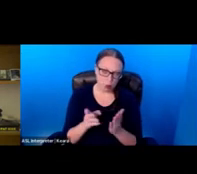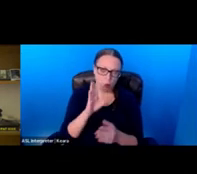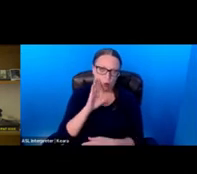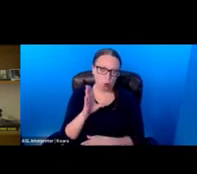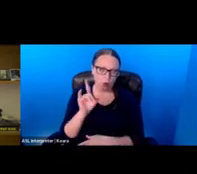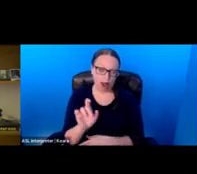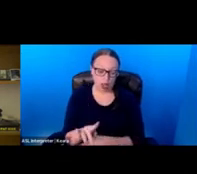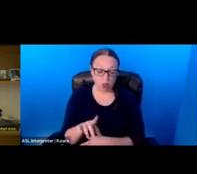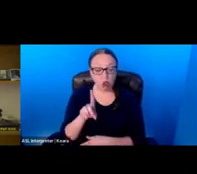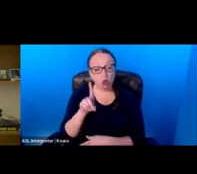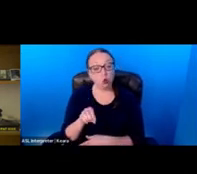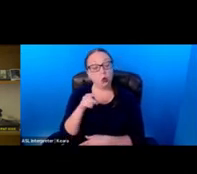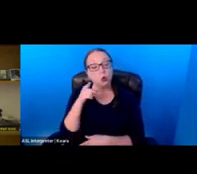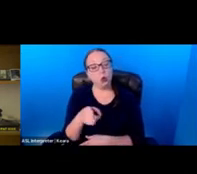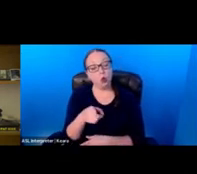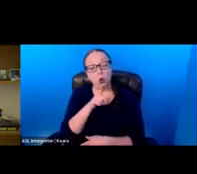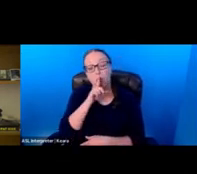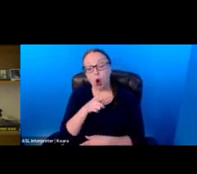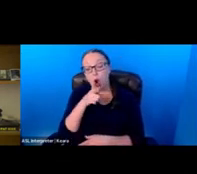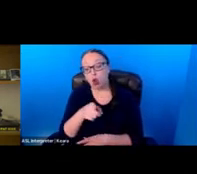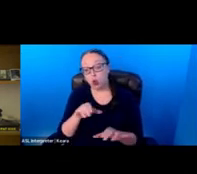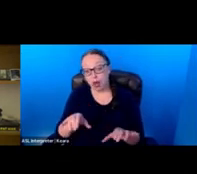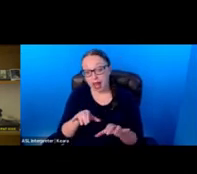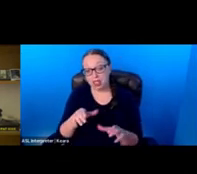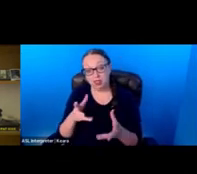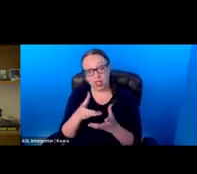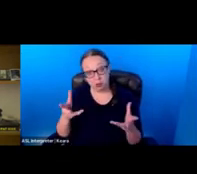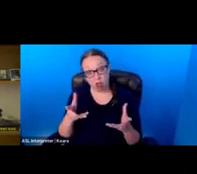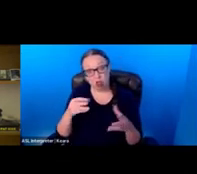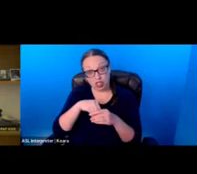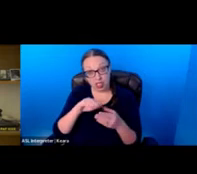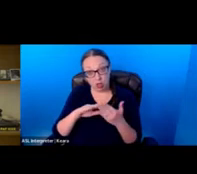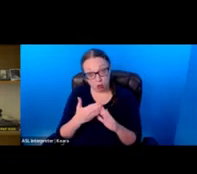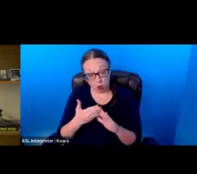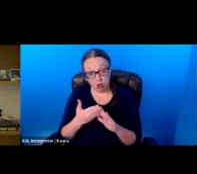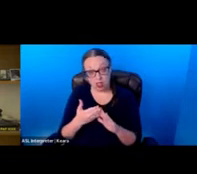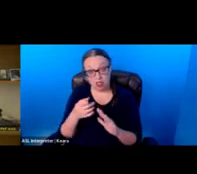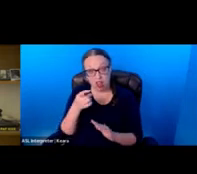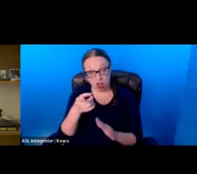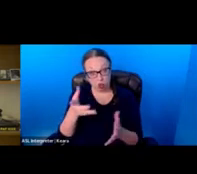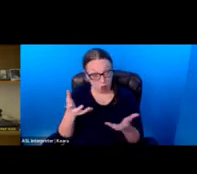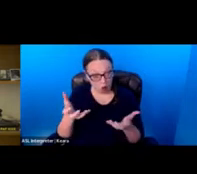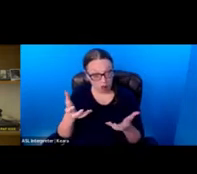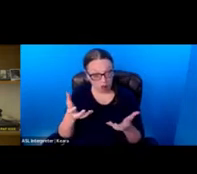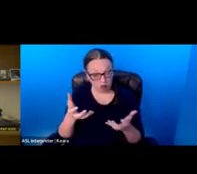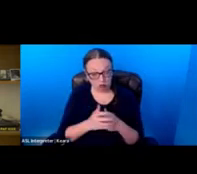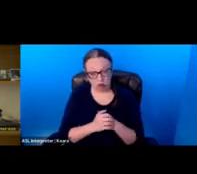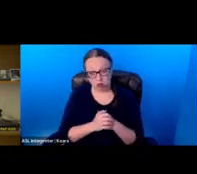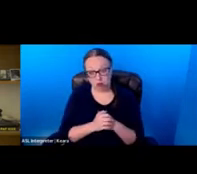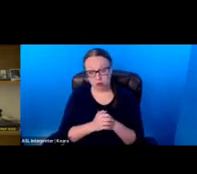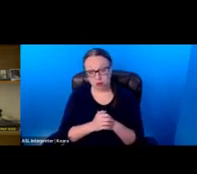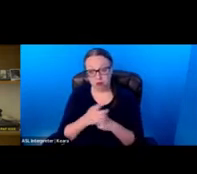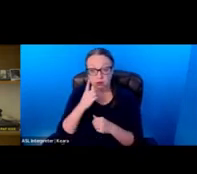are you as active in the community as you desire? And for these community